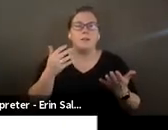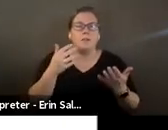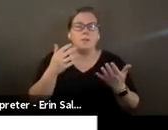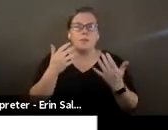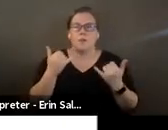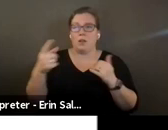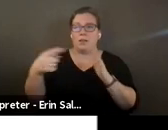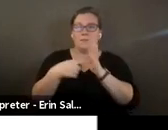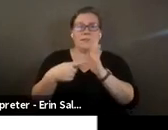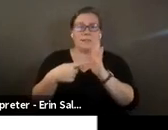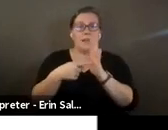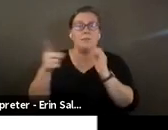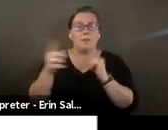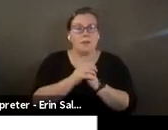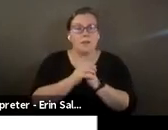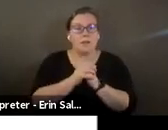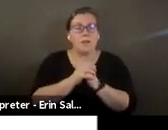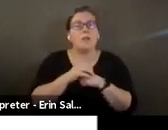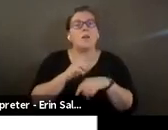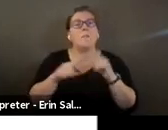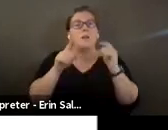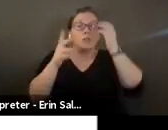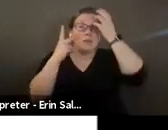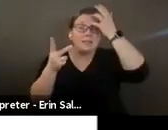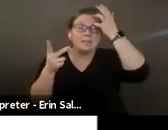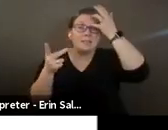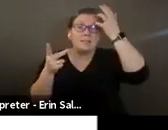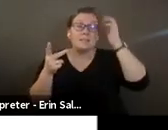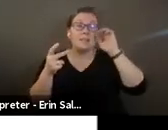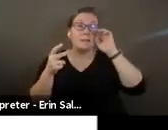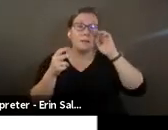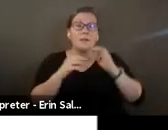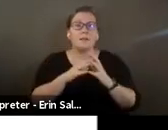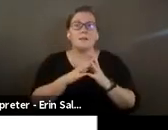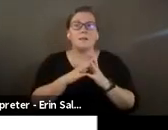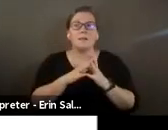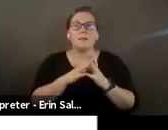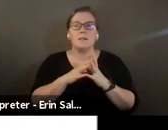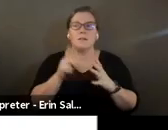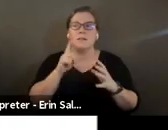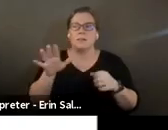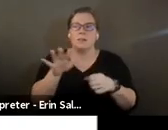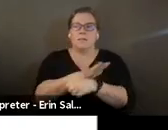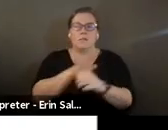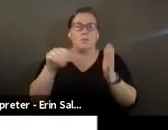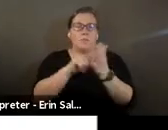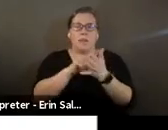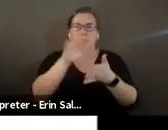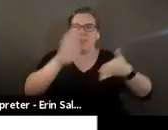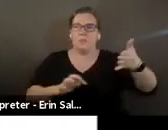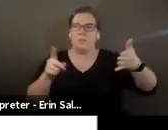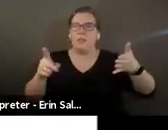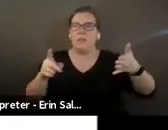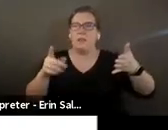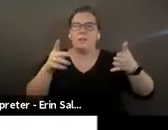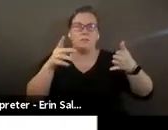but as you can see, this is the full page. This individual, this is an example